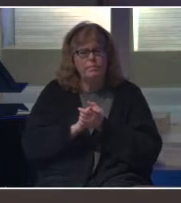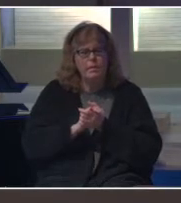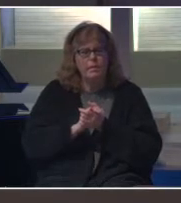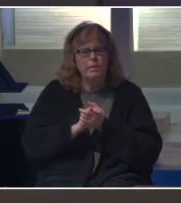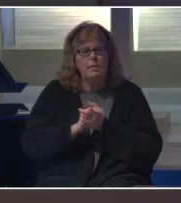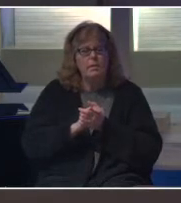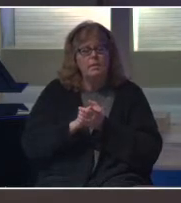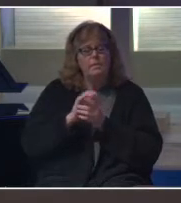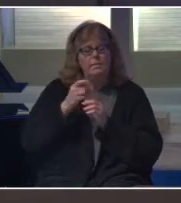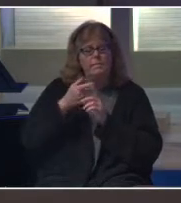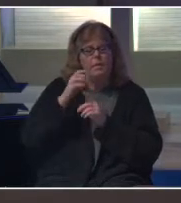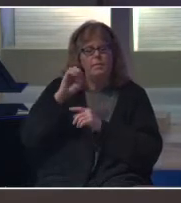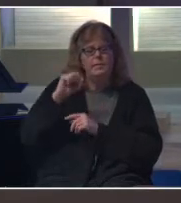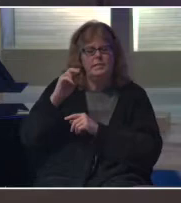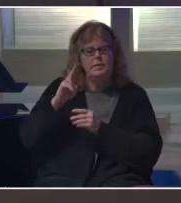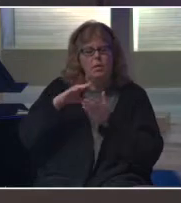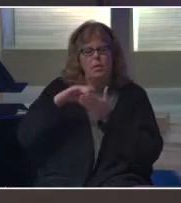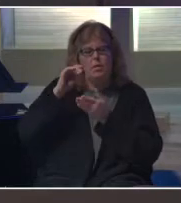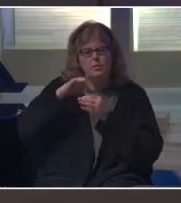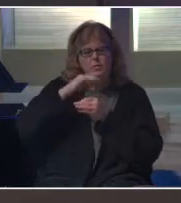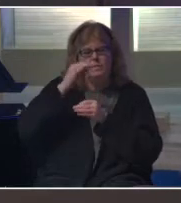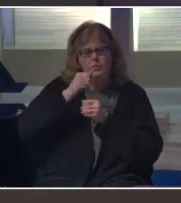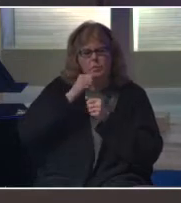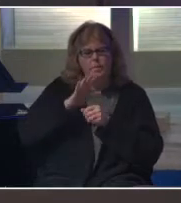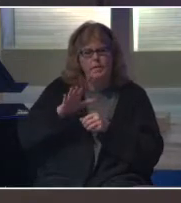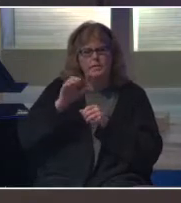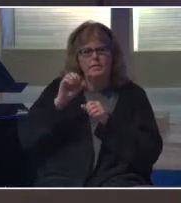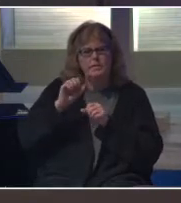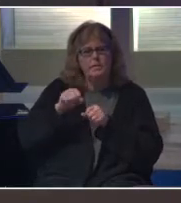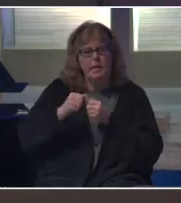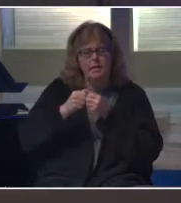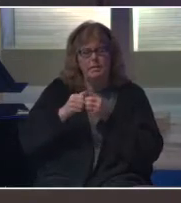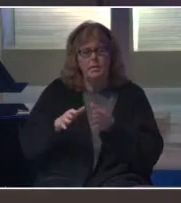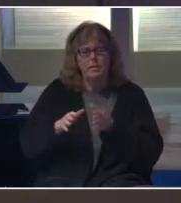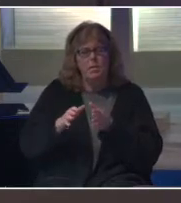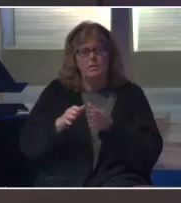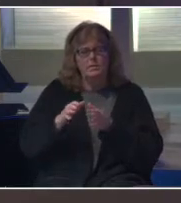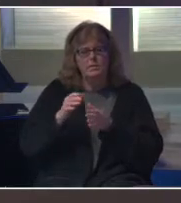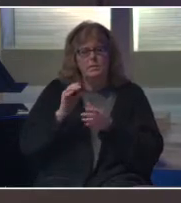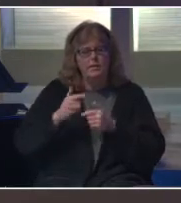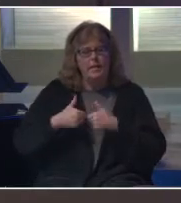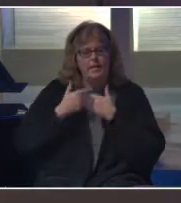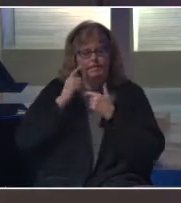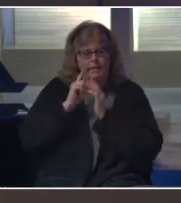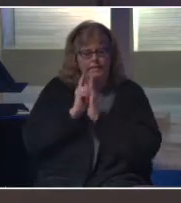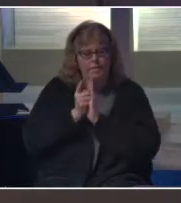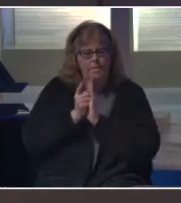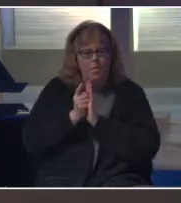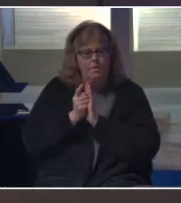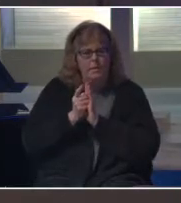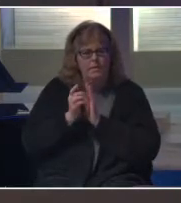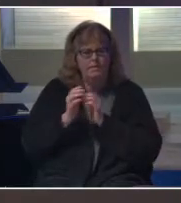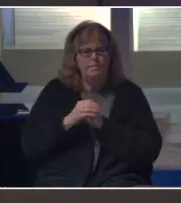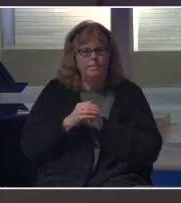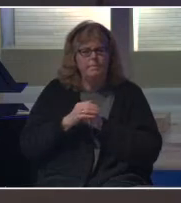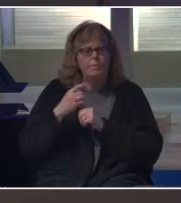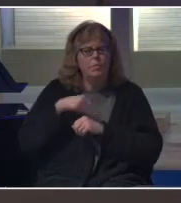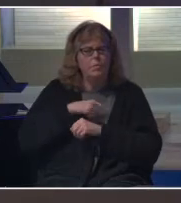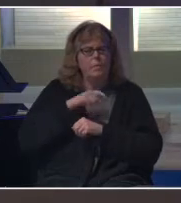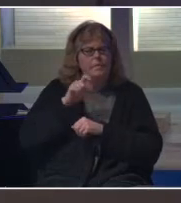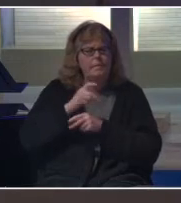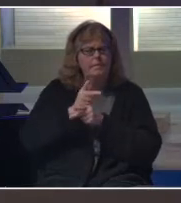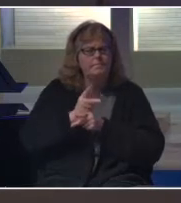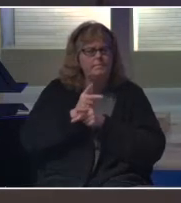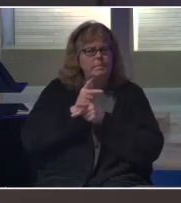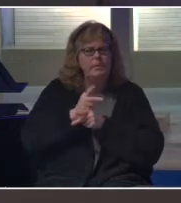So from Esau, we learn that spiritual blessings can be lost by living for the moment. We need to be careful